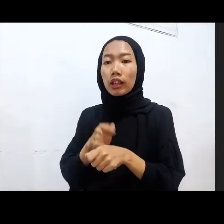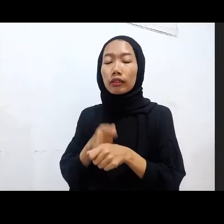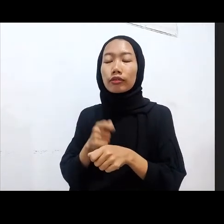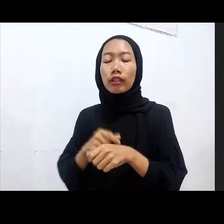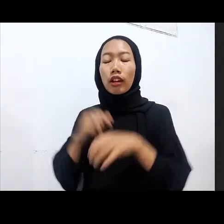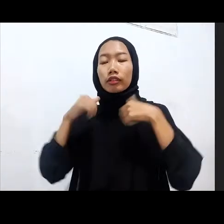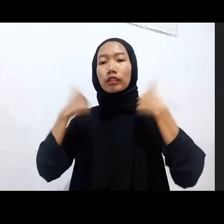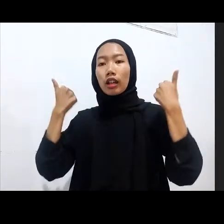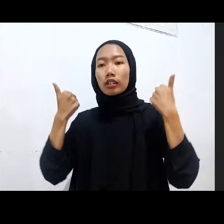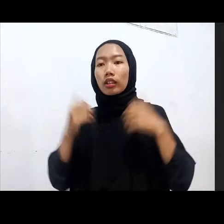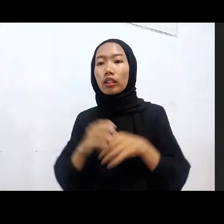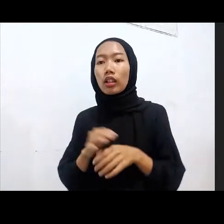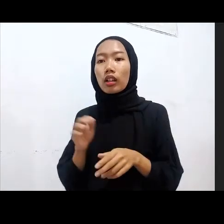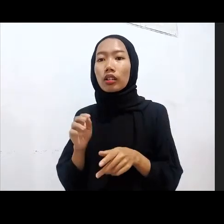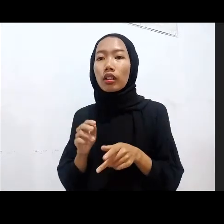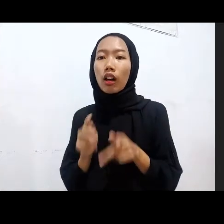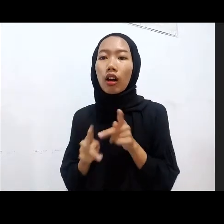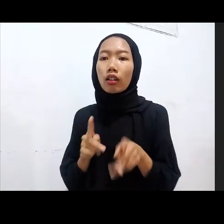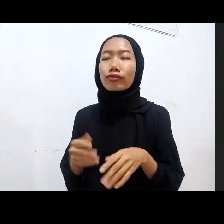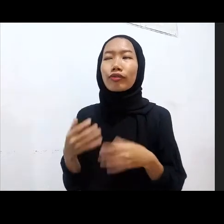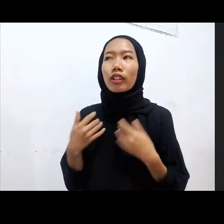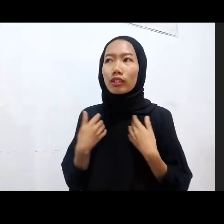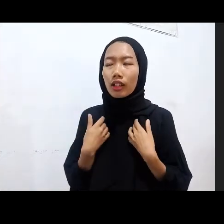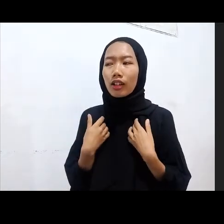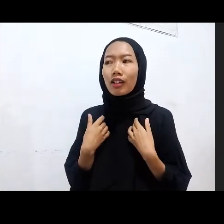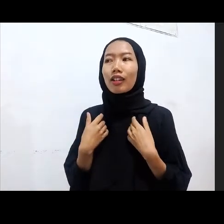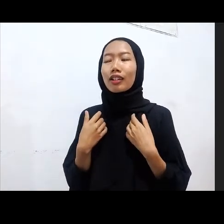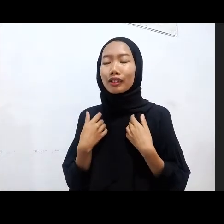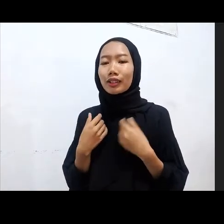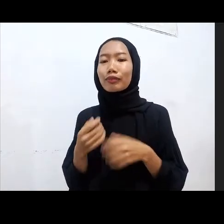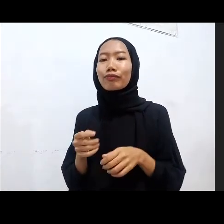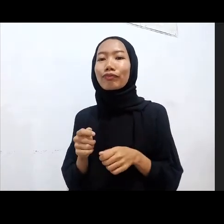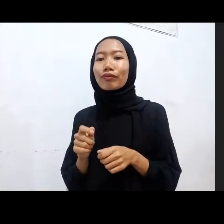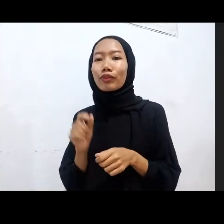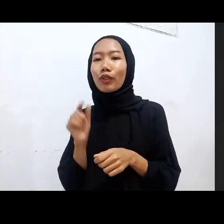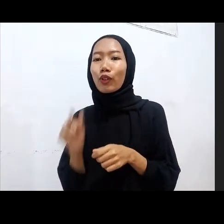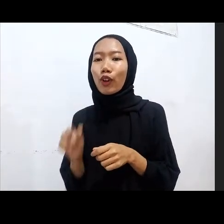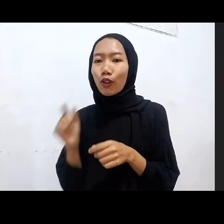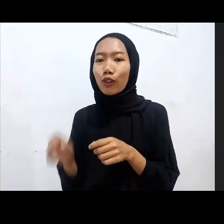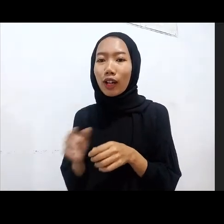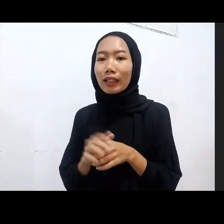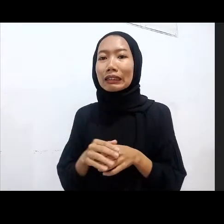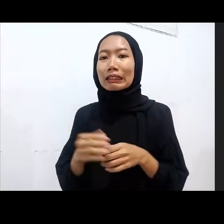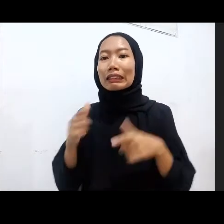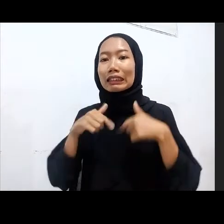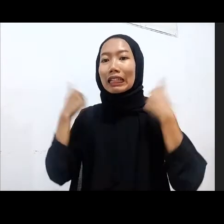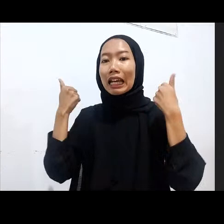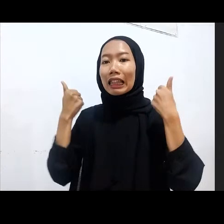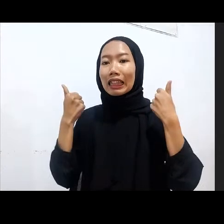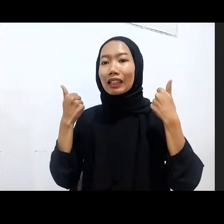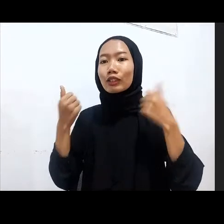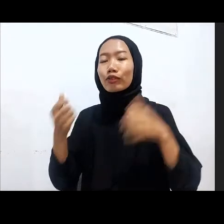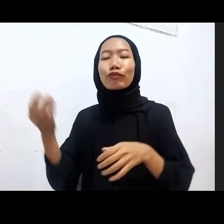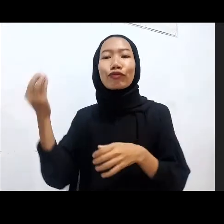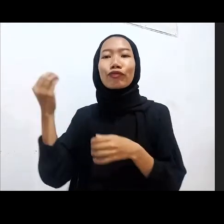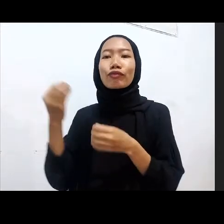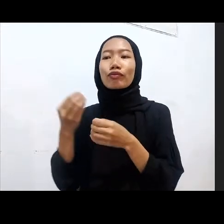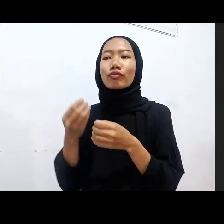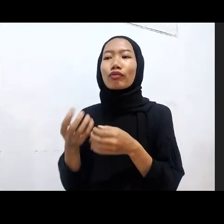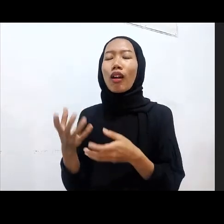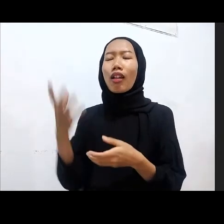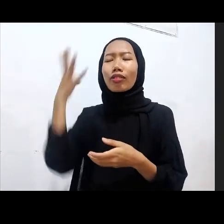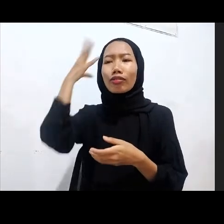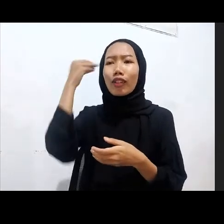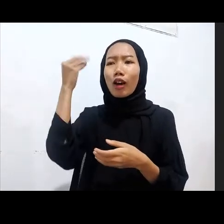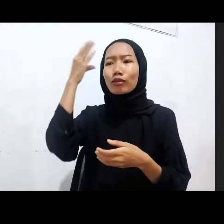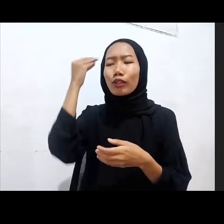treat me as an adult, who will listen to me and will understand that I know what I need. They